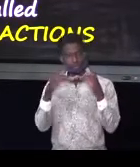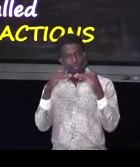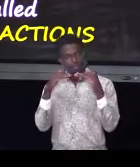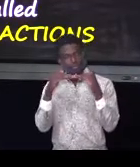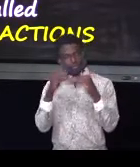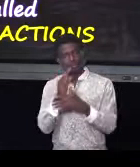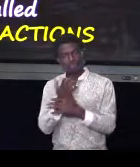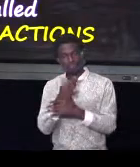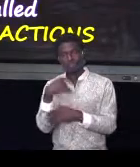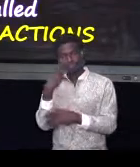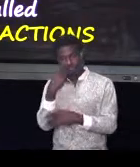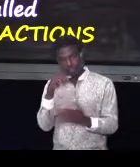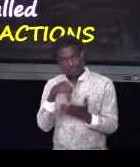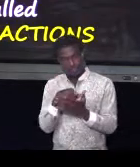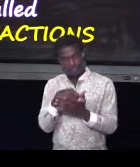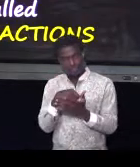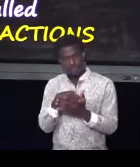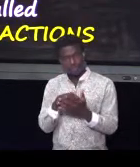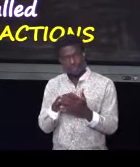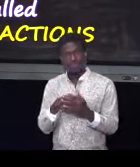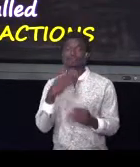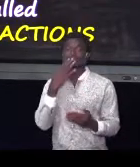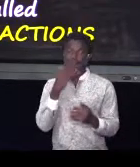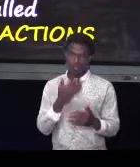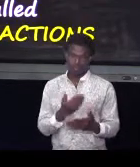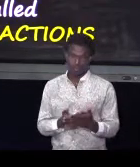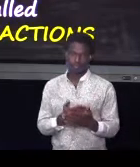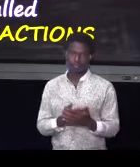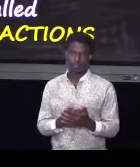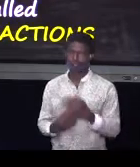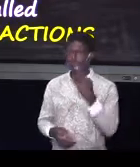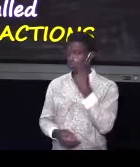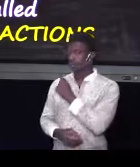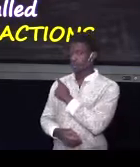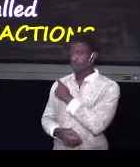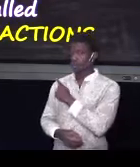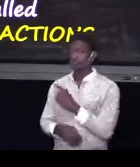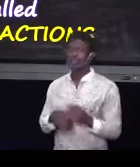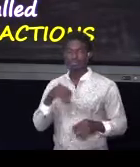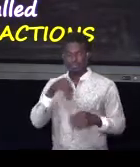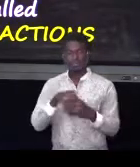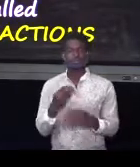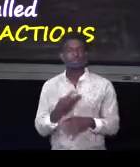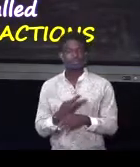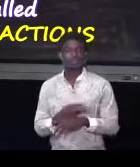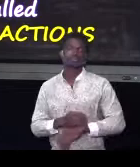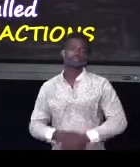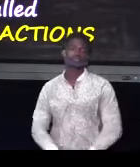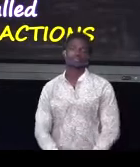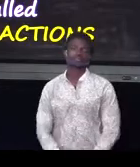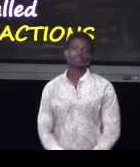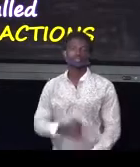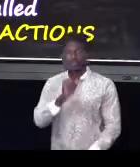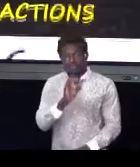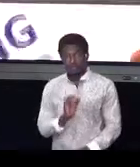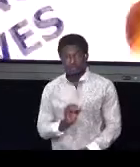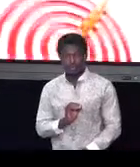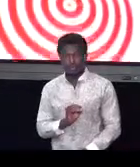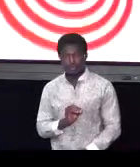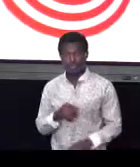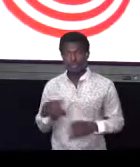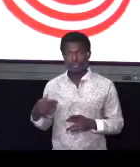equivalent fractions. Say equivalent fractions. Good. Equivalent fractions in mathematics.